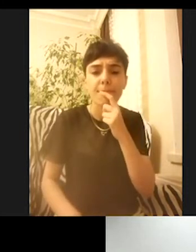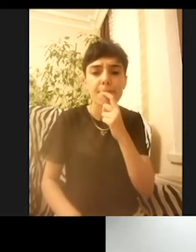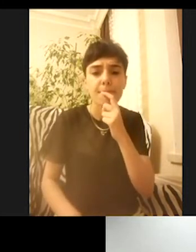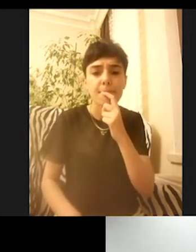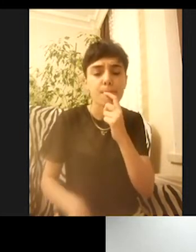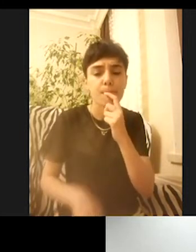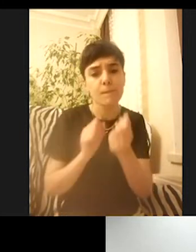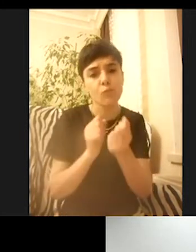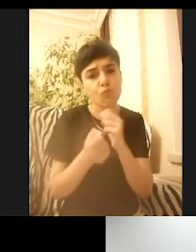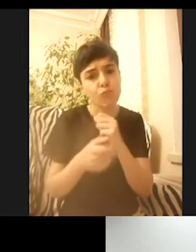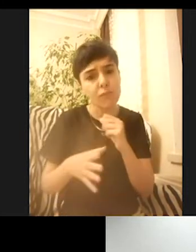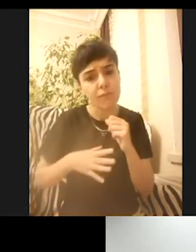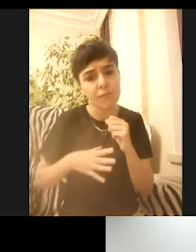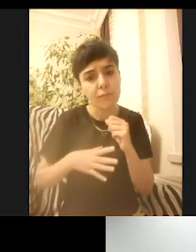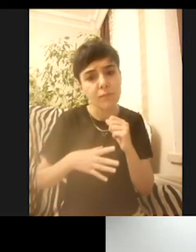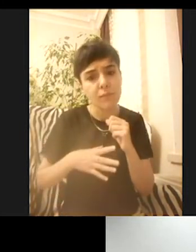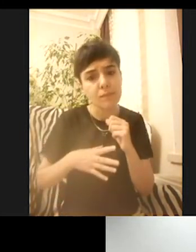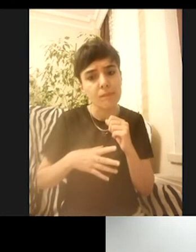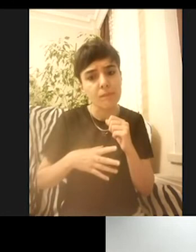that are anti-capitalist and